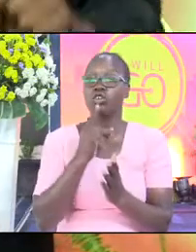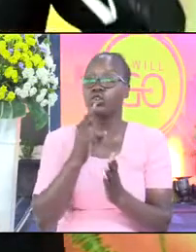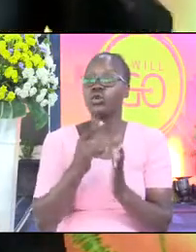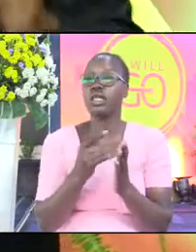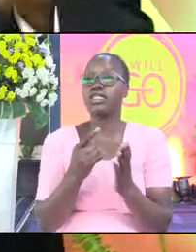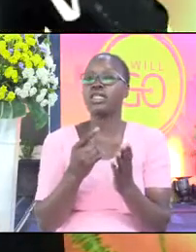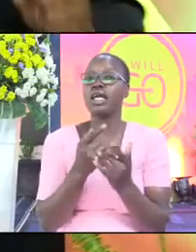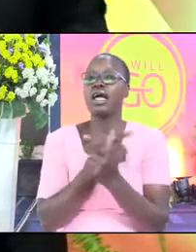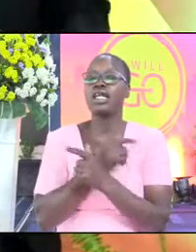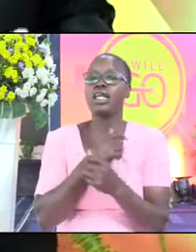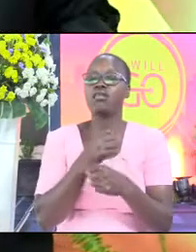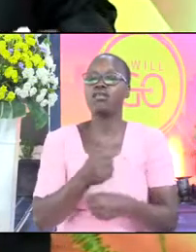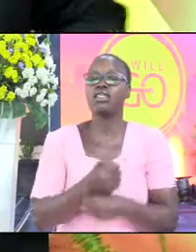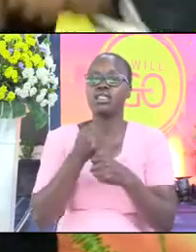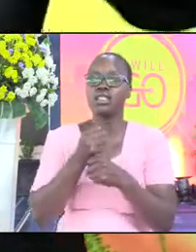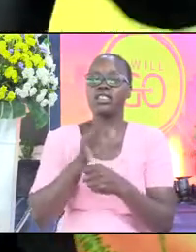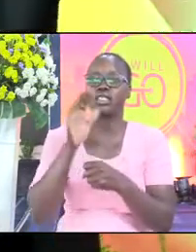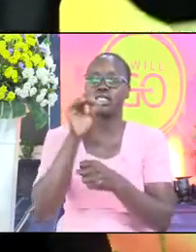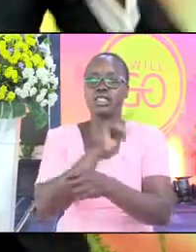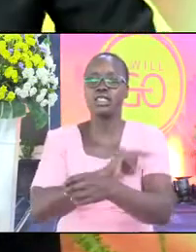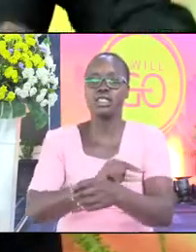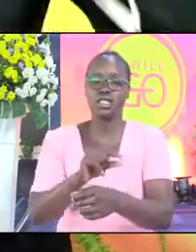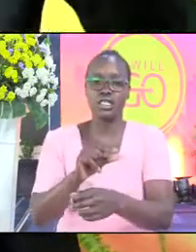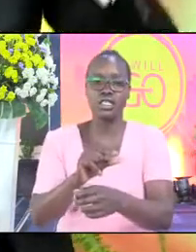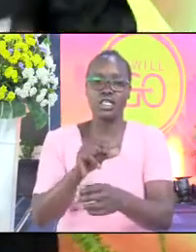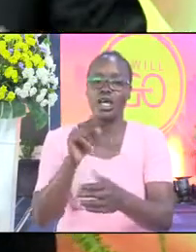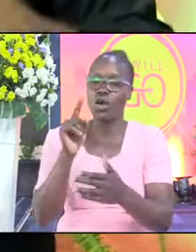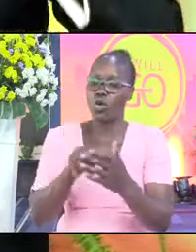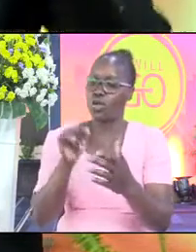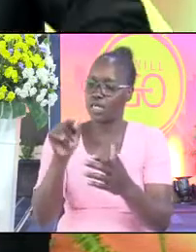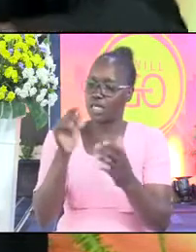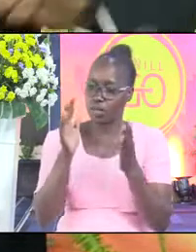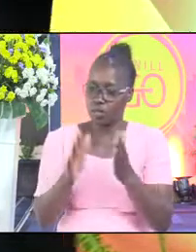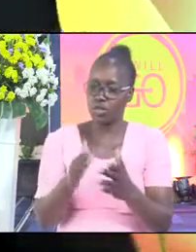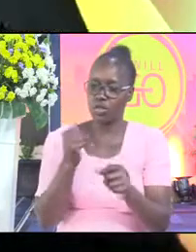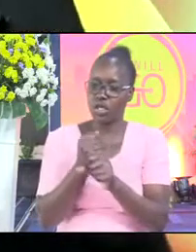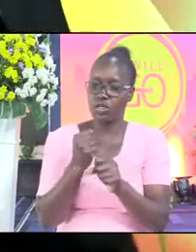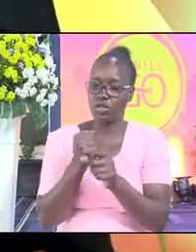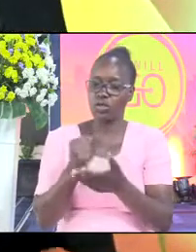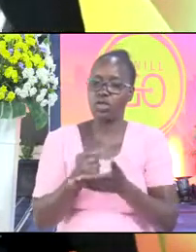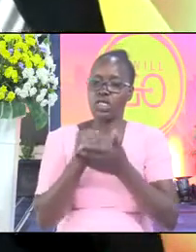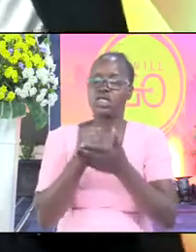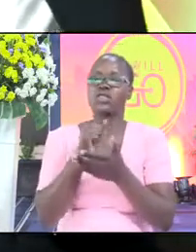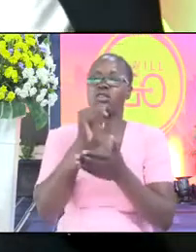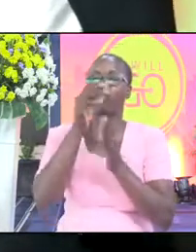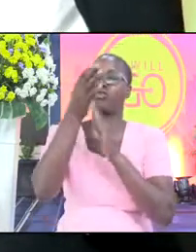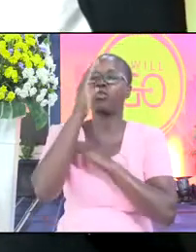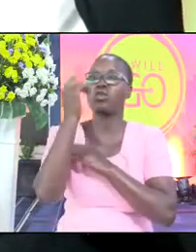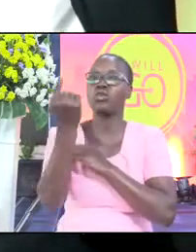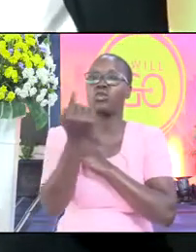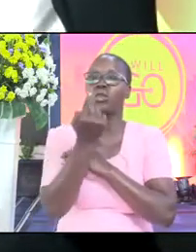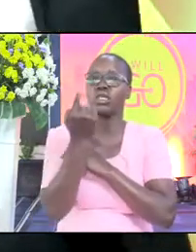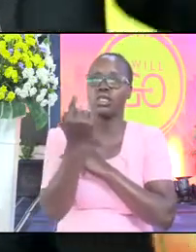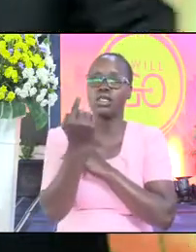enough trust his grace, what that person can do with the assistance of God Almighty.